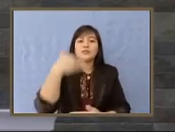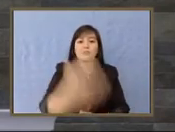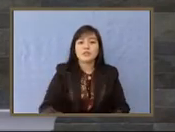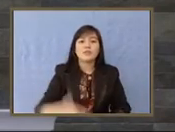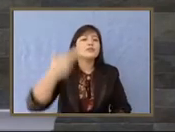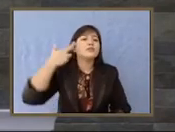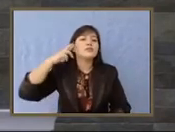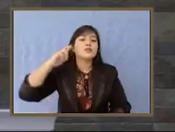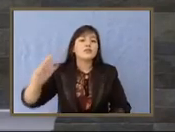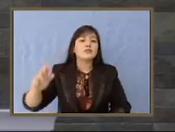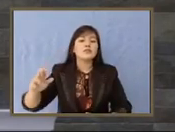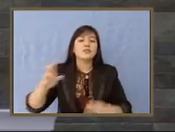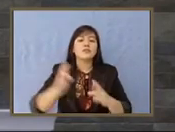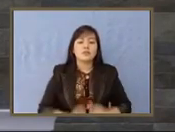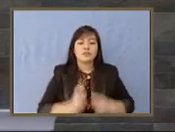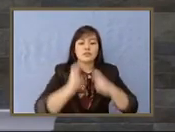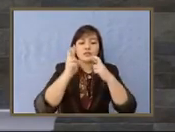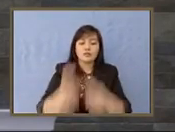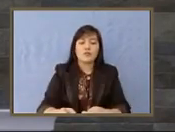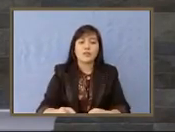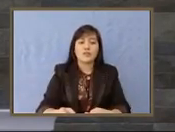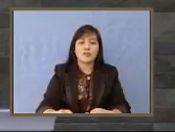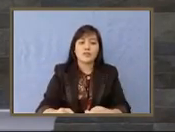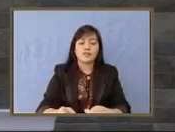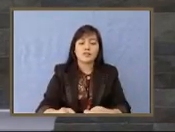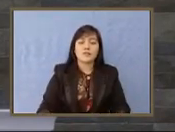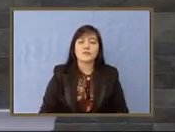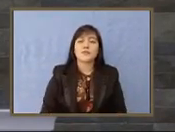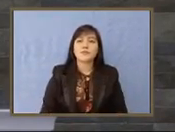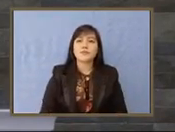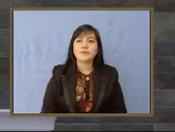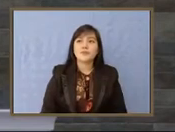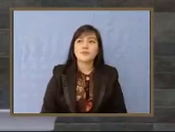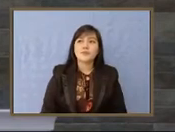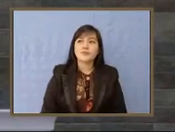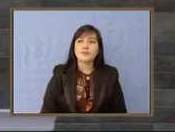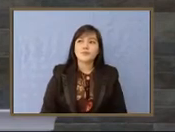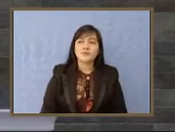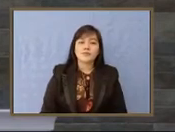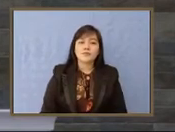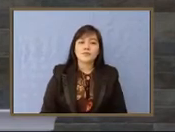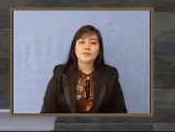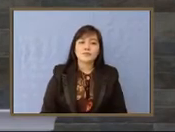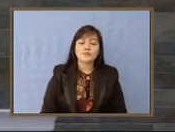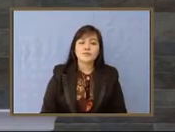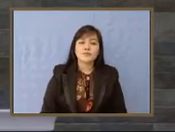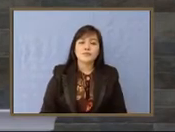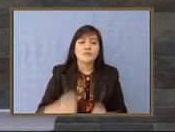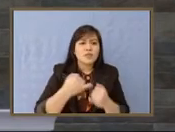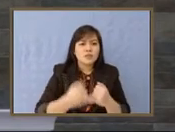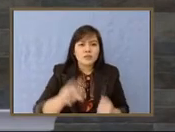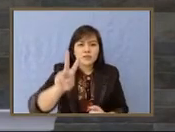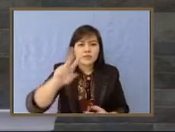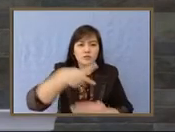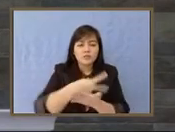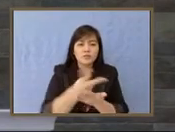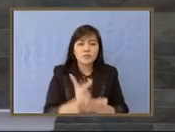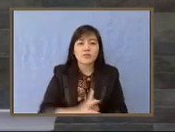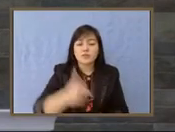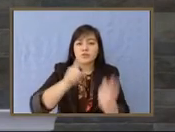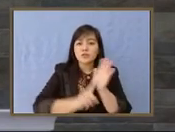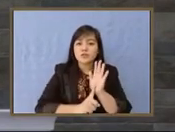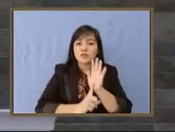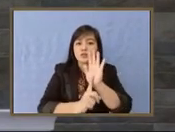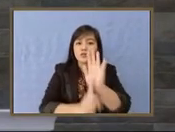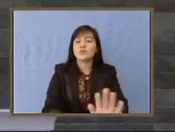Okay? Ruth's reward. So, yan naman po, sa last two part naman yan, makikita naman po natin